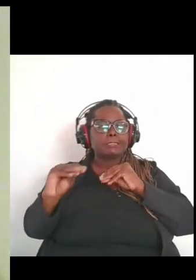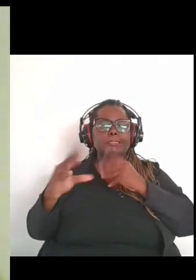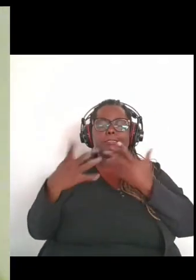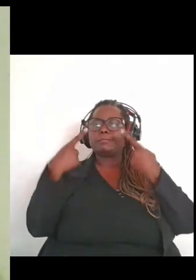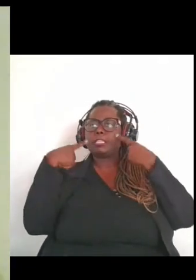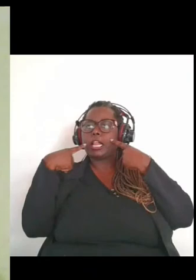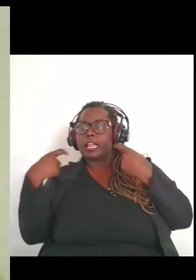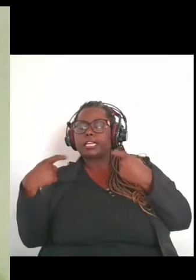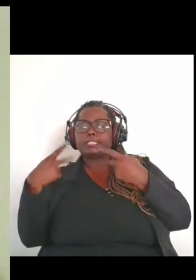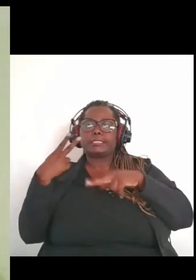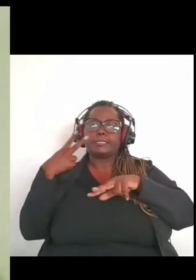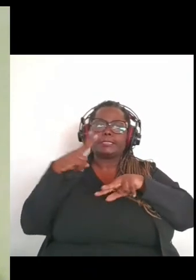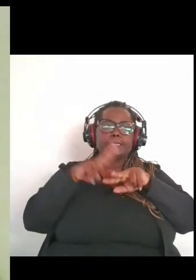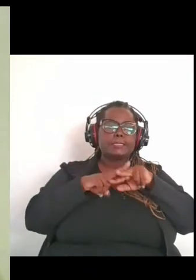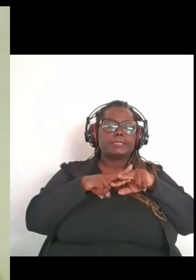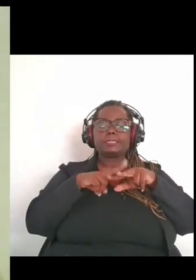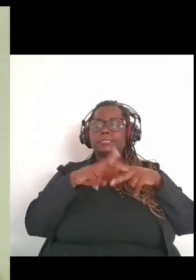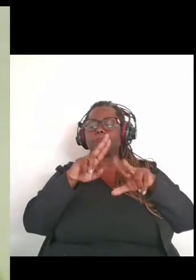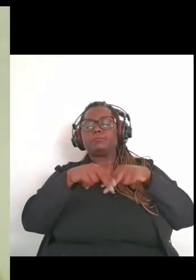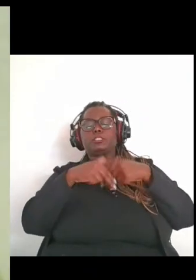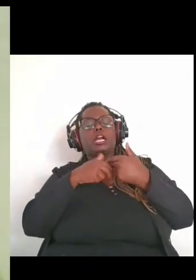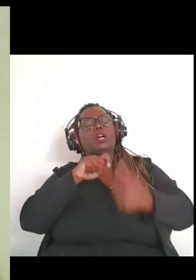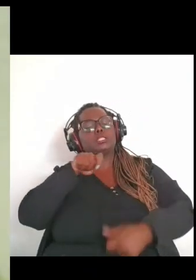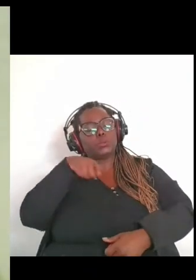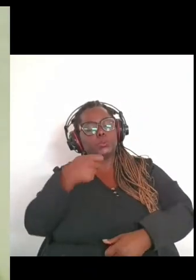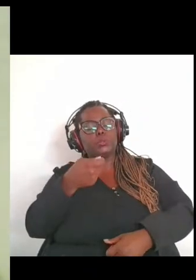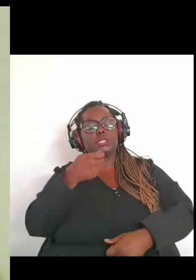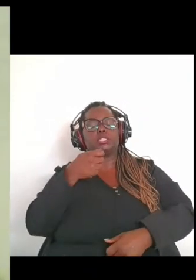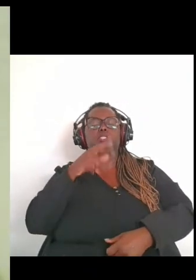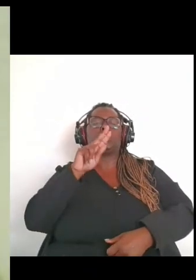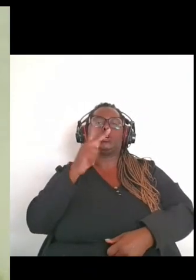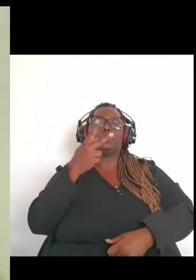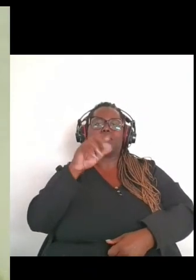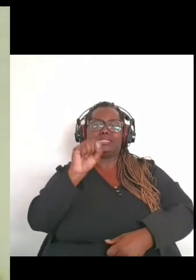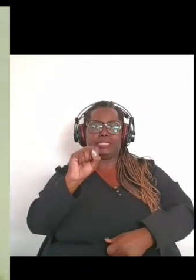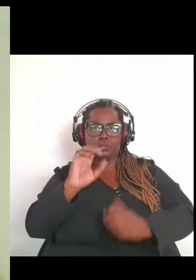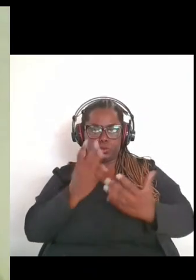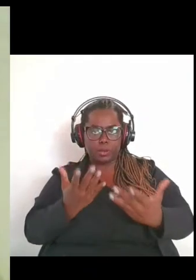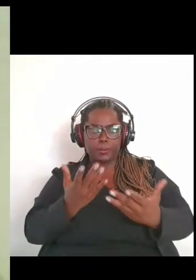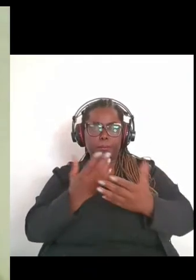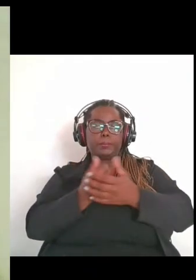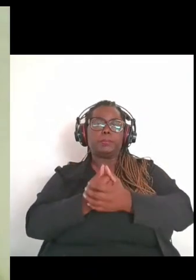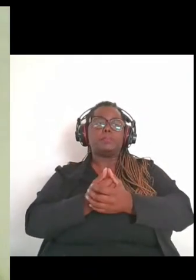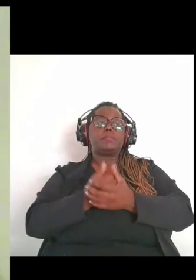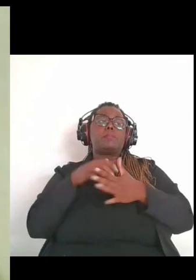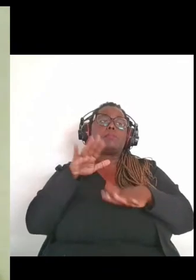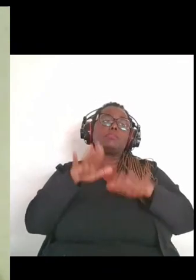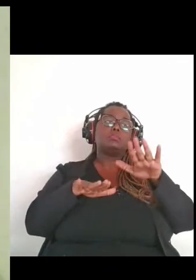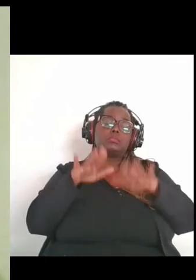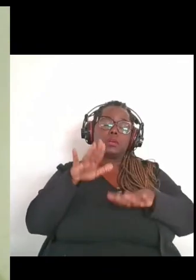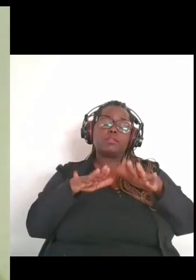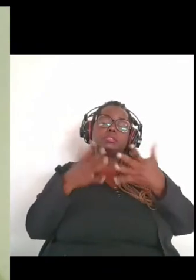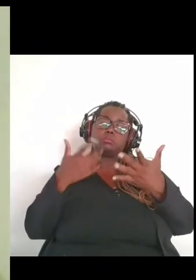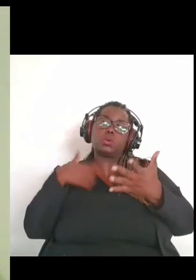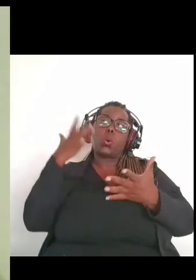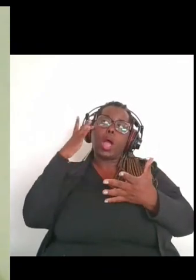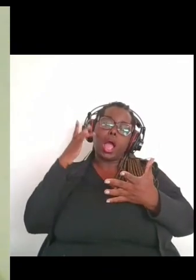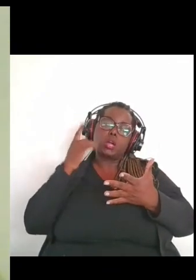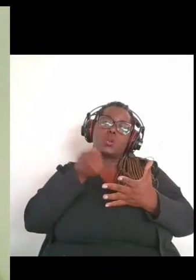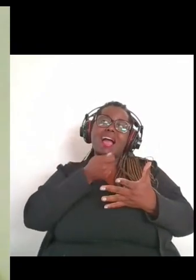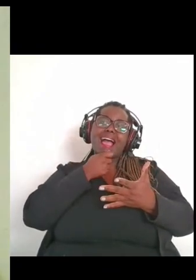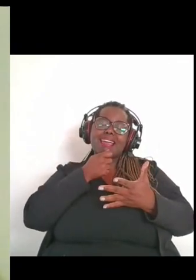this is maybe still inside this culture to hide and to to to use dark